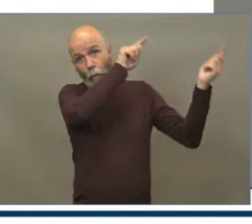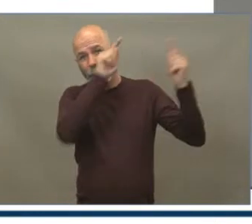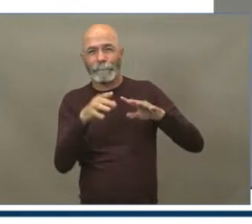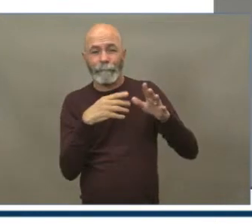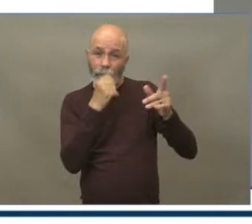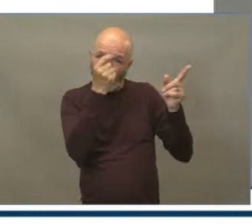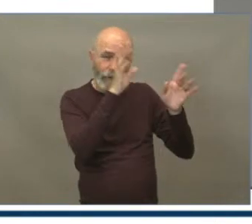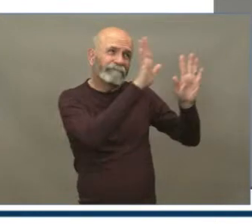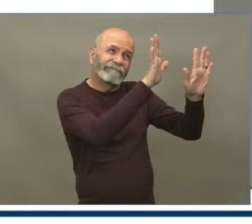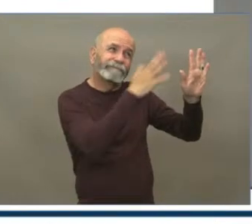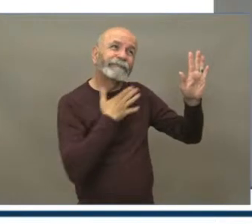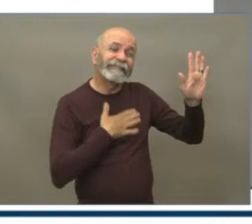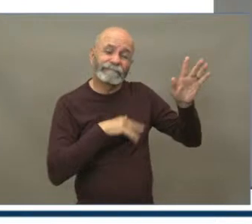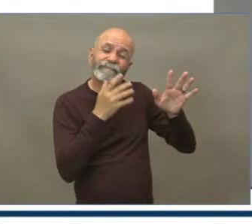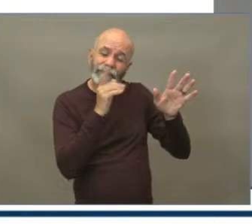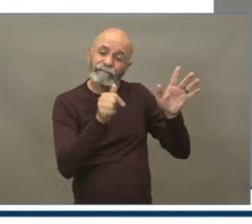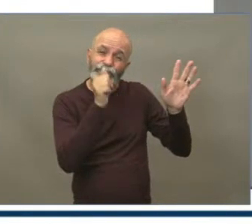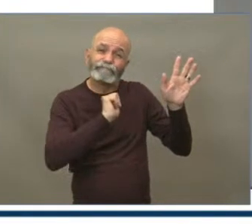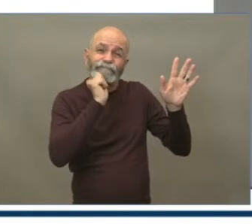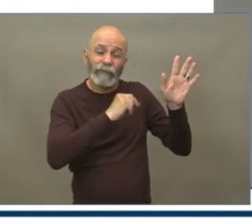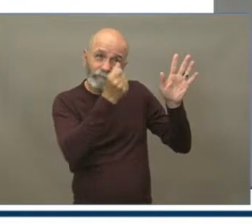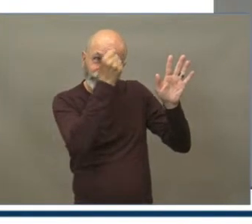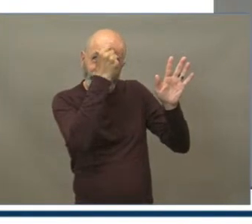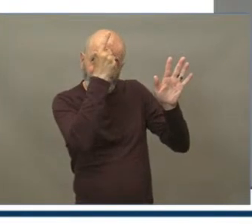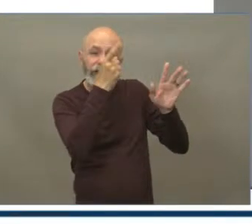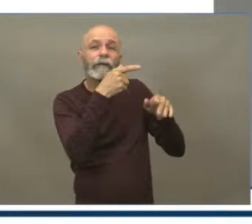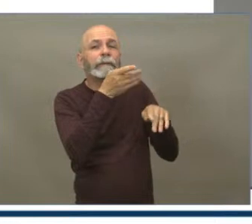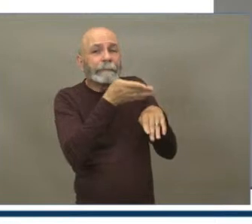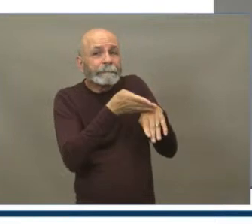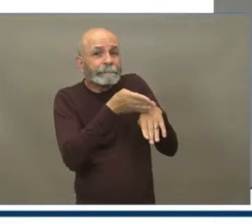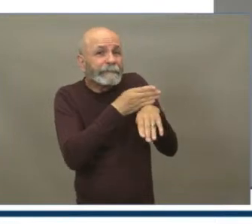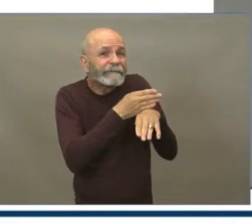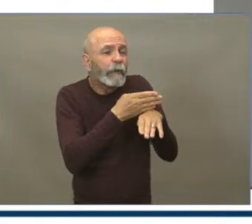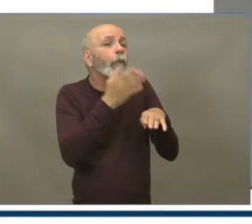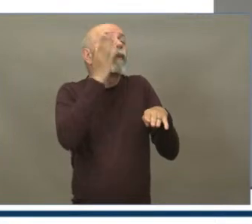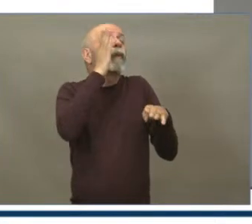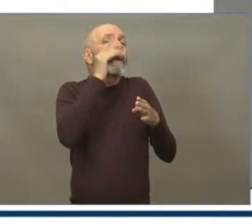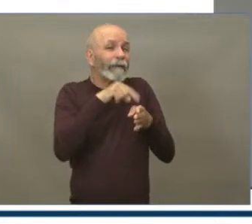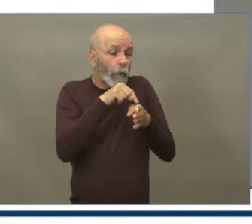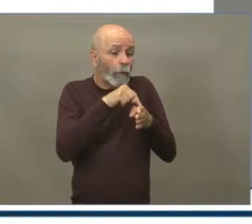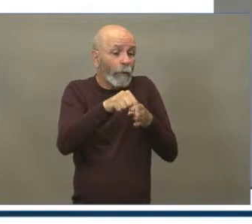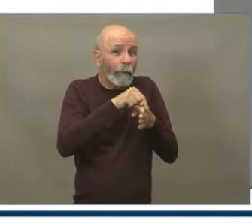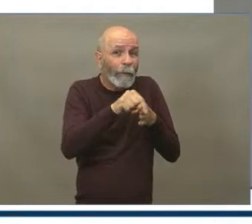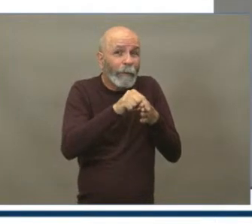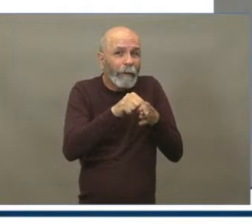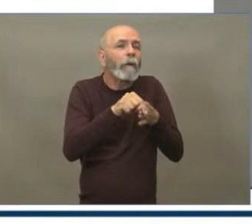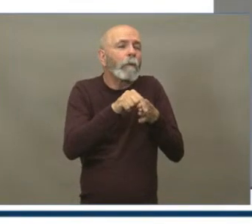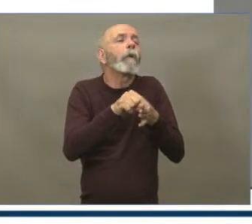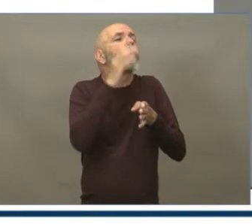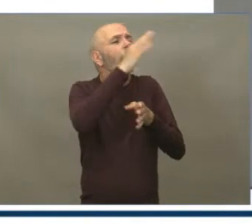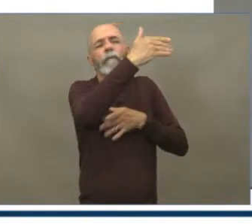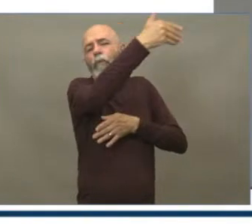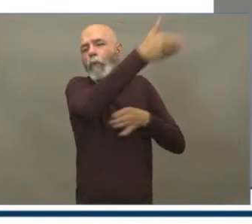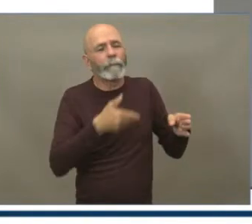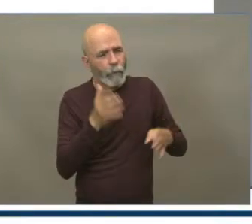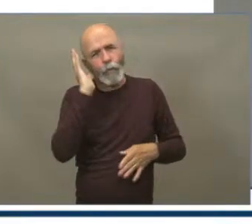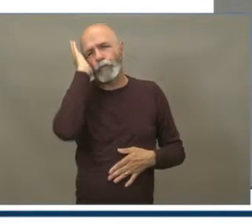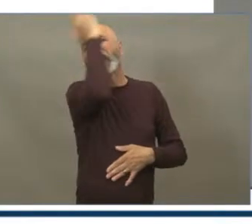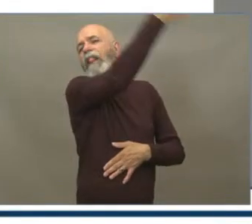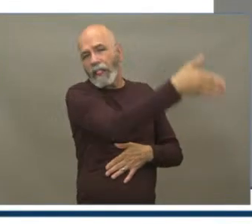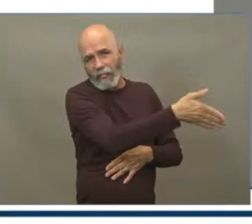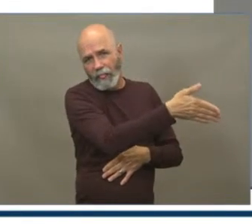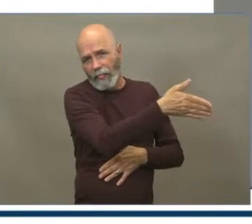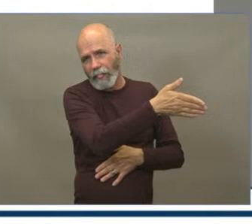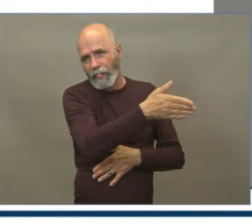things improve and we reopen our borders. These are challenging times, and some of us are struggling more than